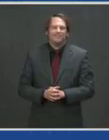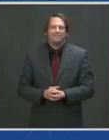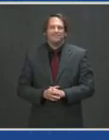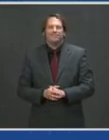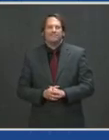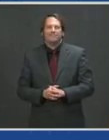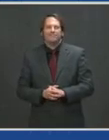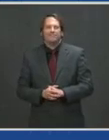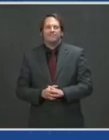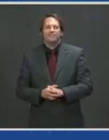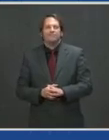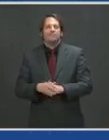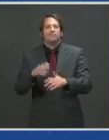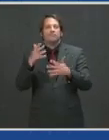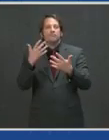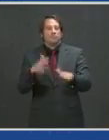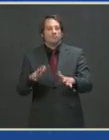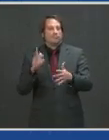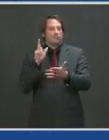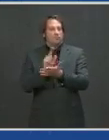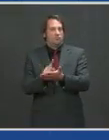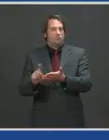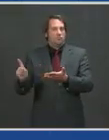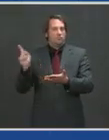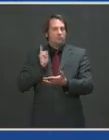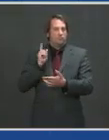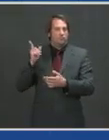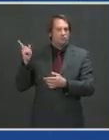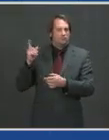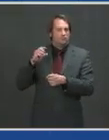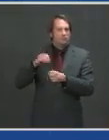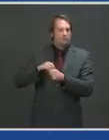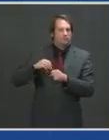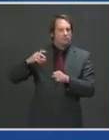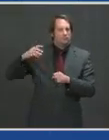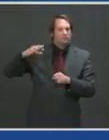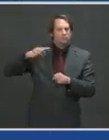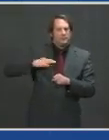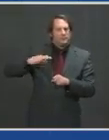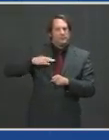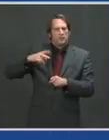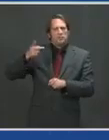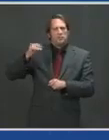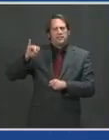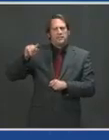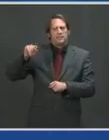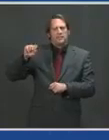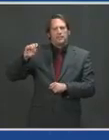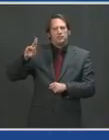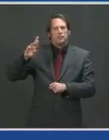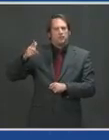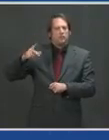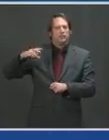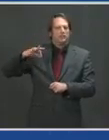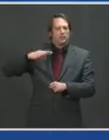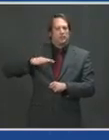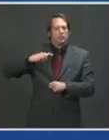Last week in Pittsburgh, Pennsylvania, I announced my plan to rebuild what I refer to as the backbone of